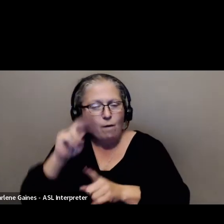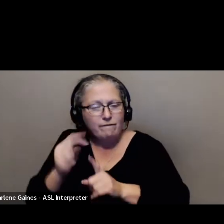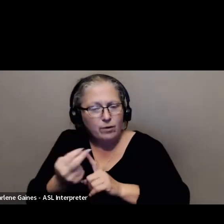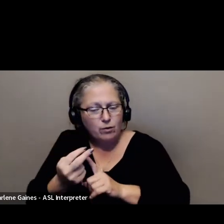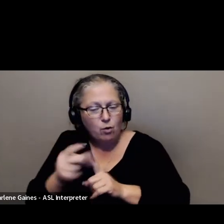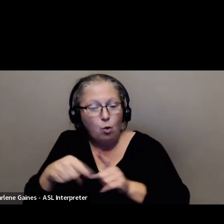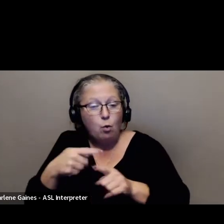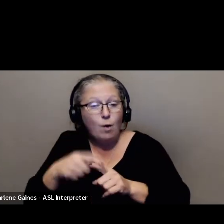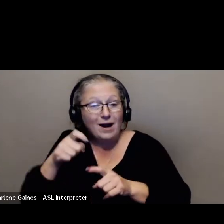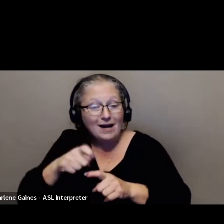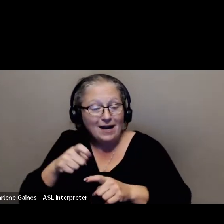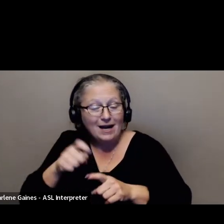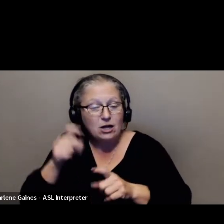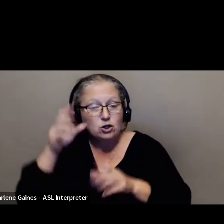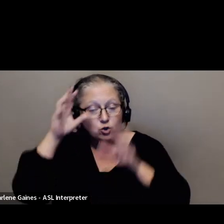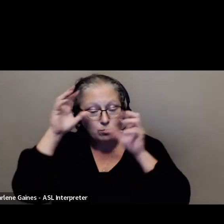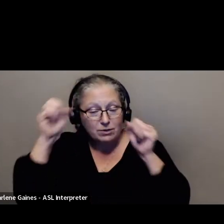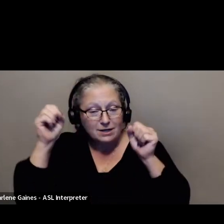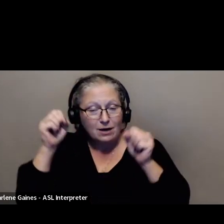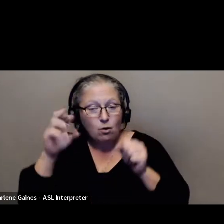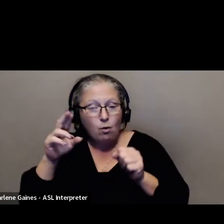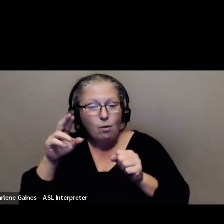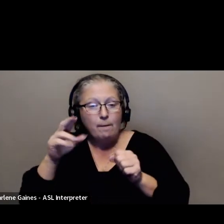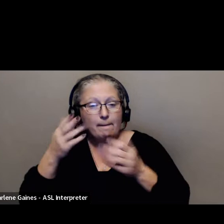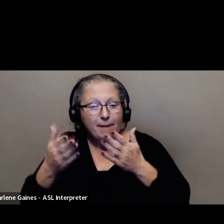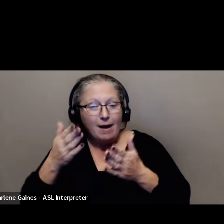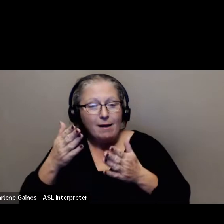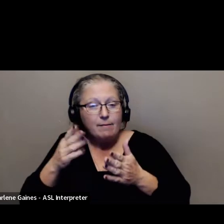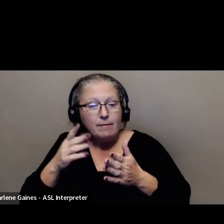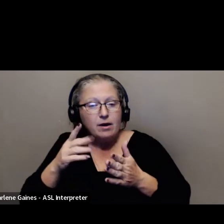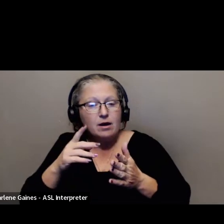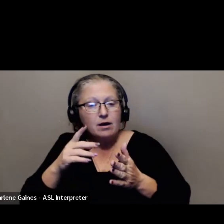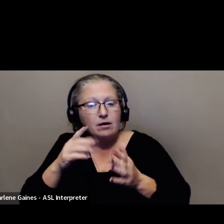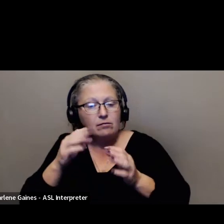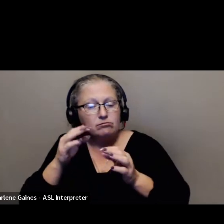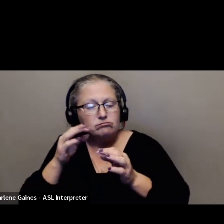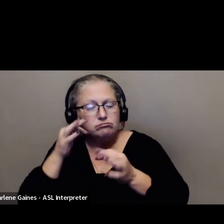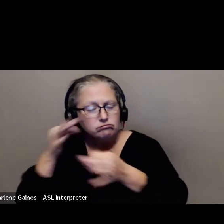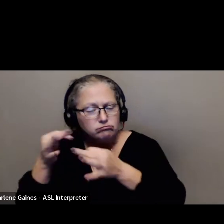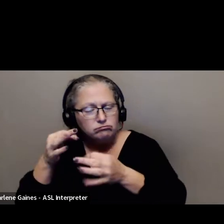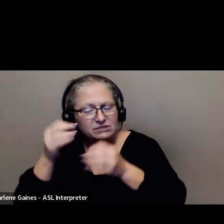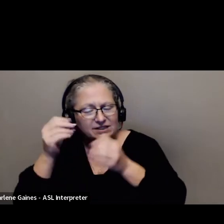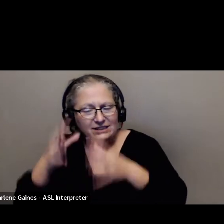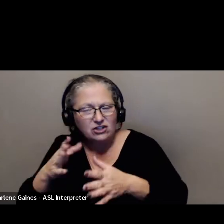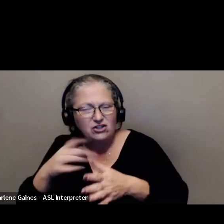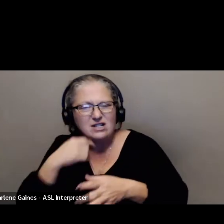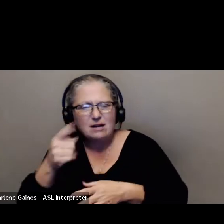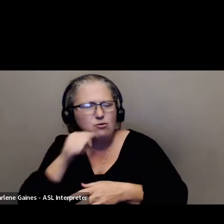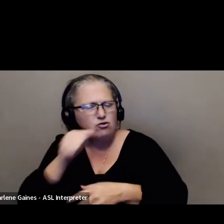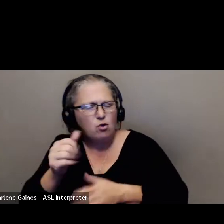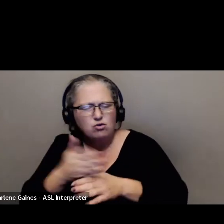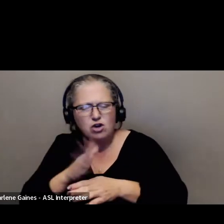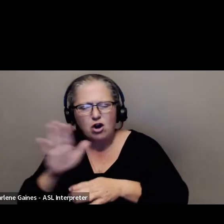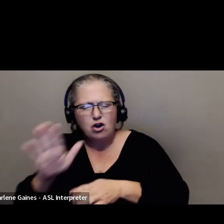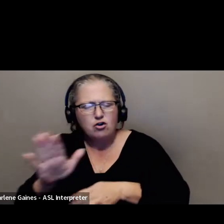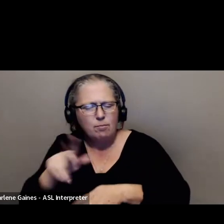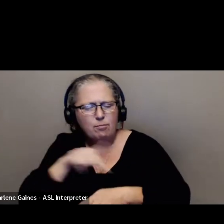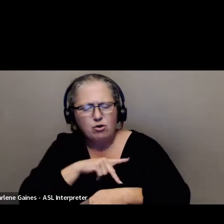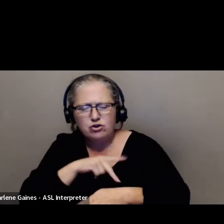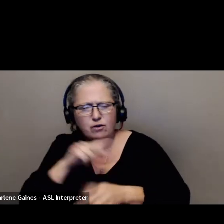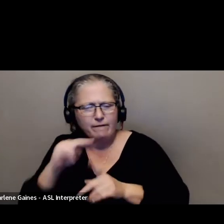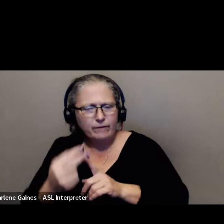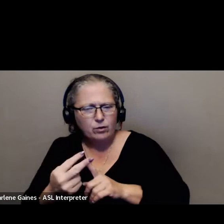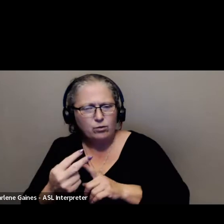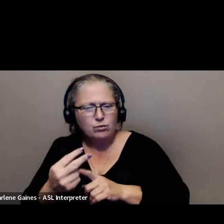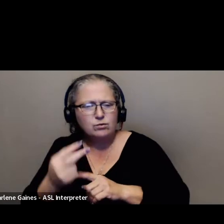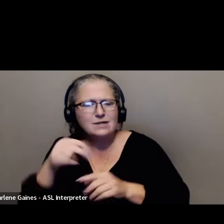the superintendent or designee may instruct teachers to refrain from sharing personal views in the classroom on controversial